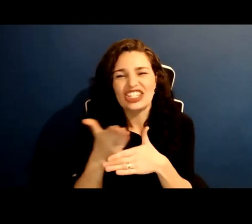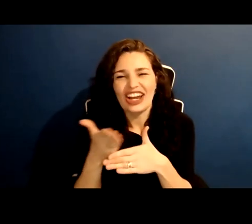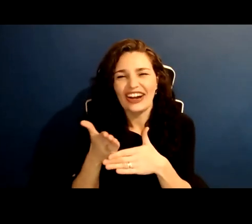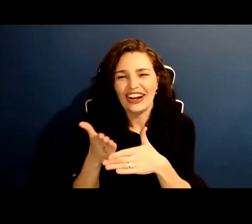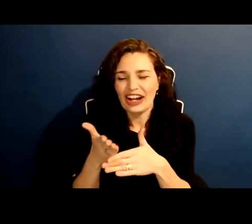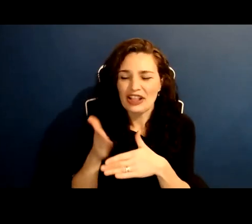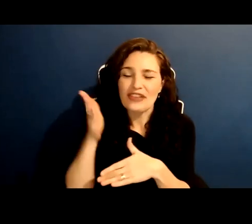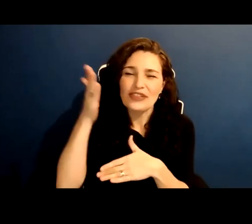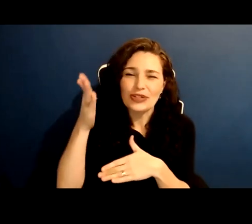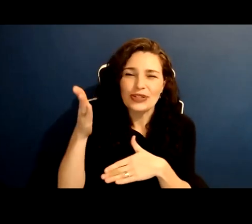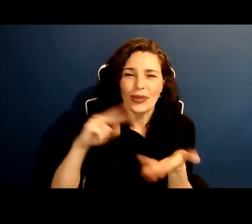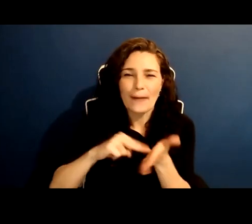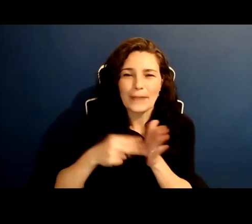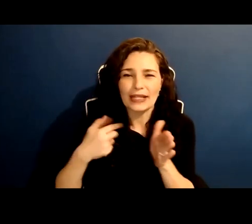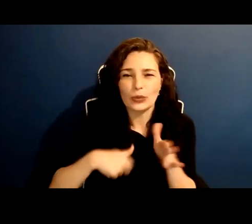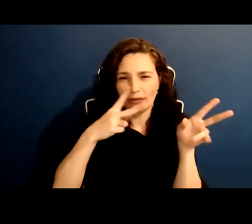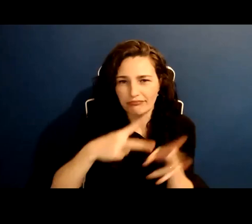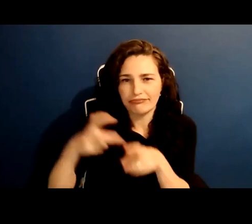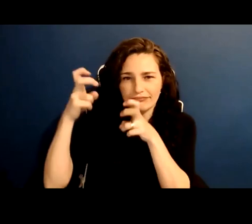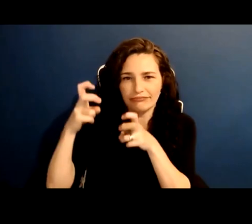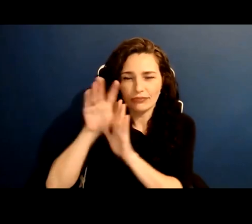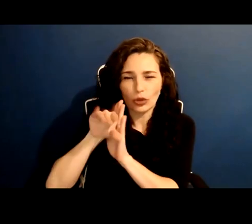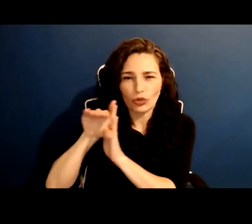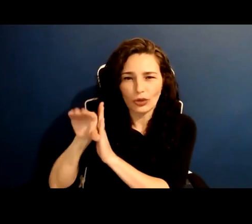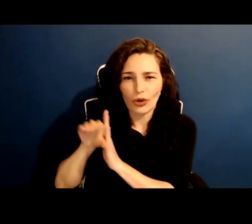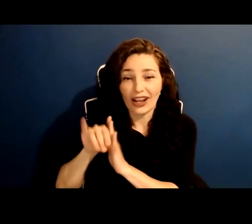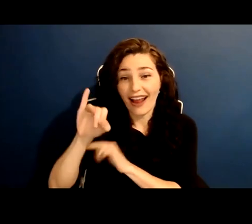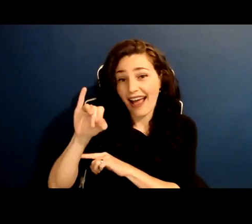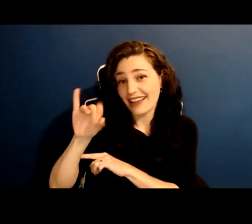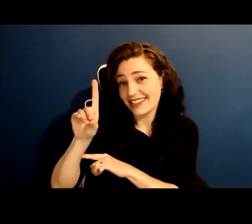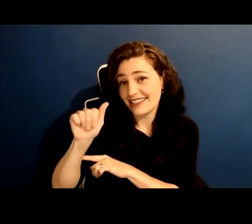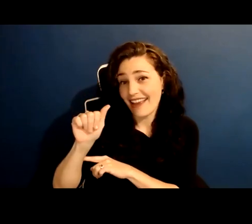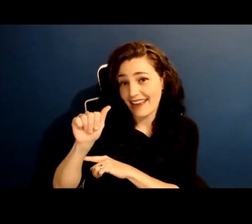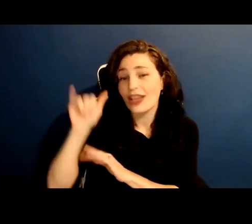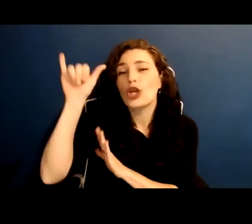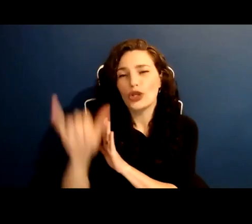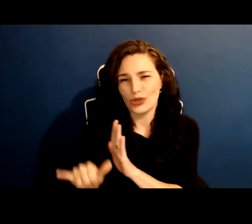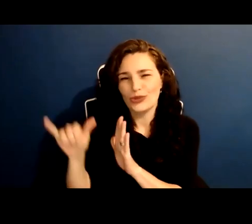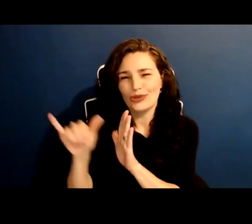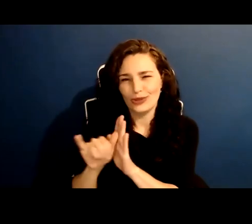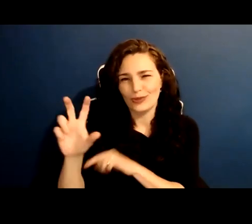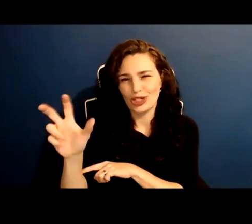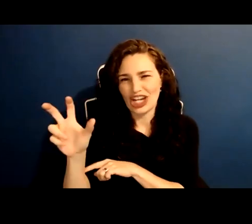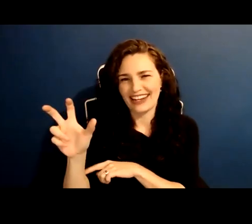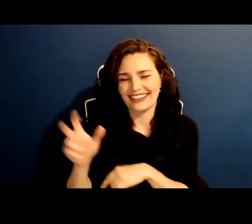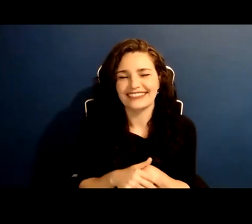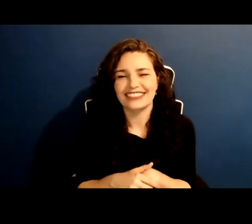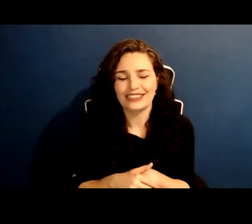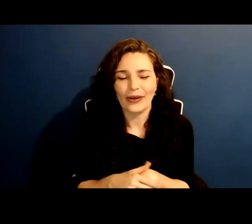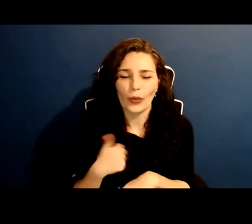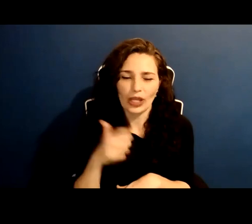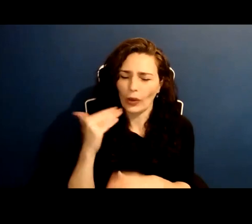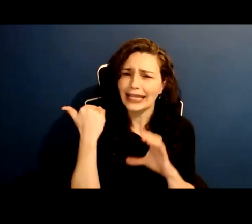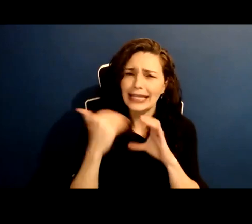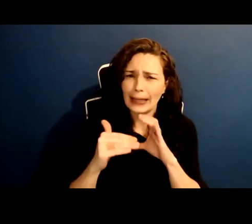and we will be putting this recording on IDA's YouTube channel. So we will